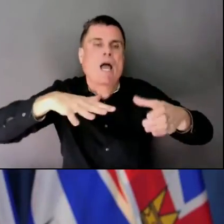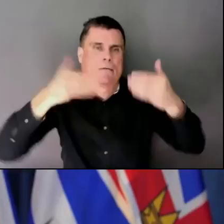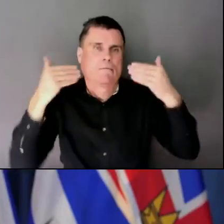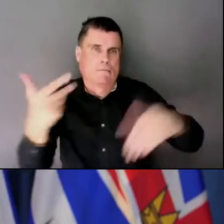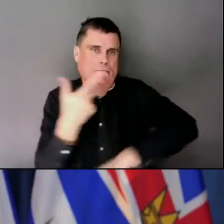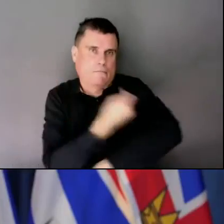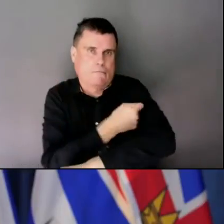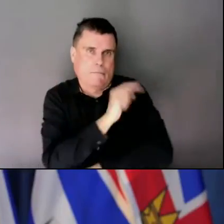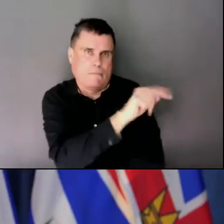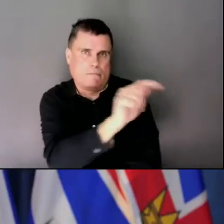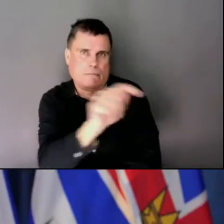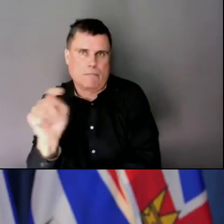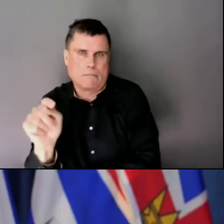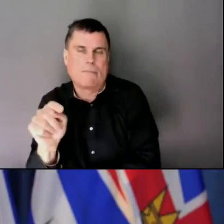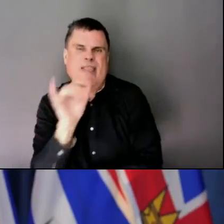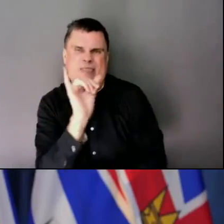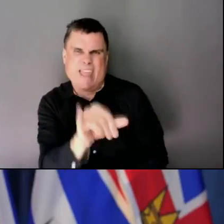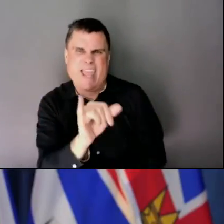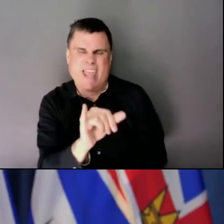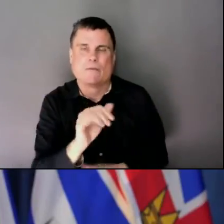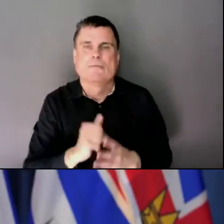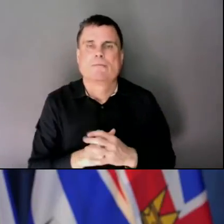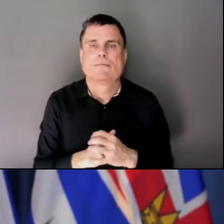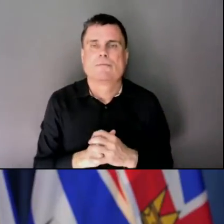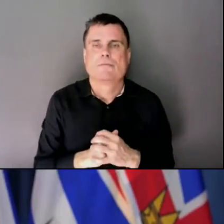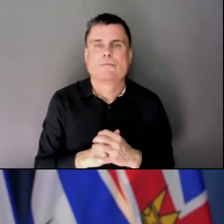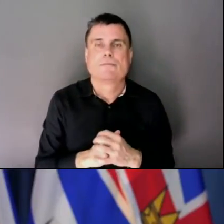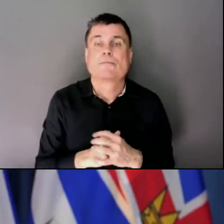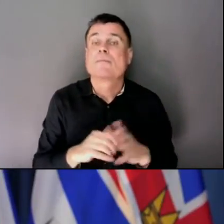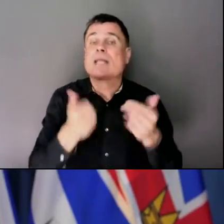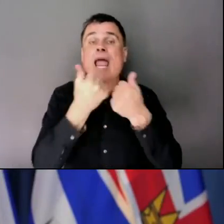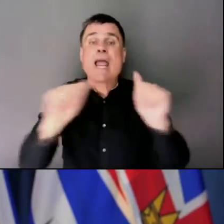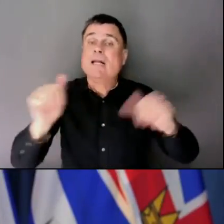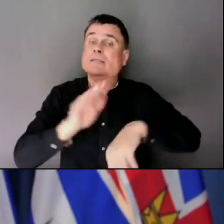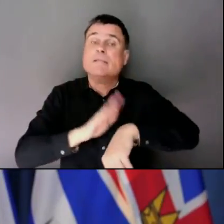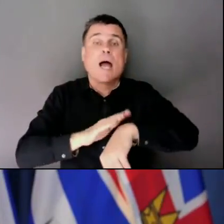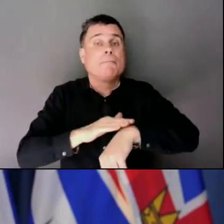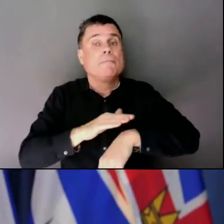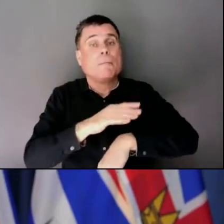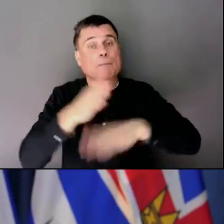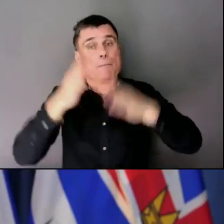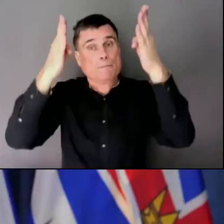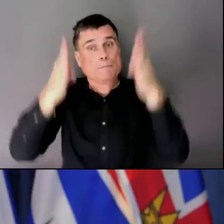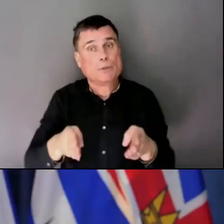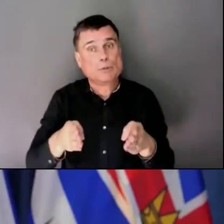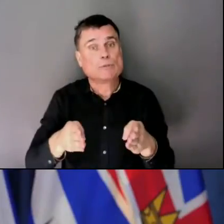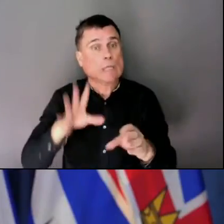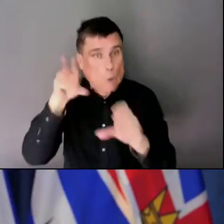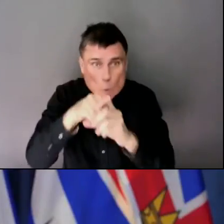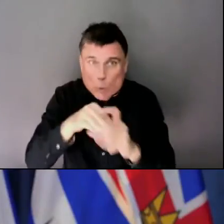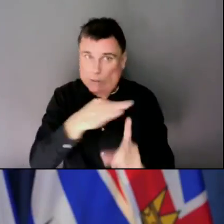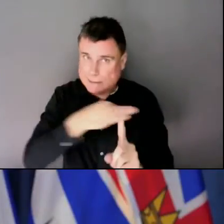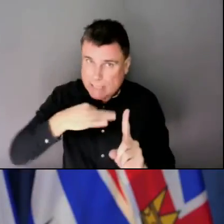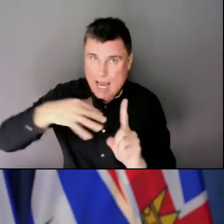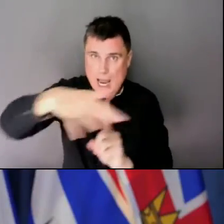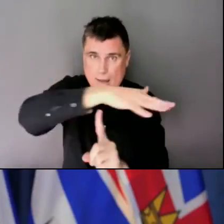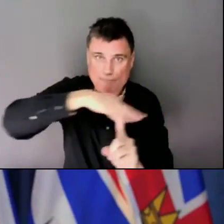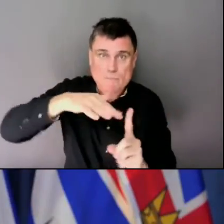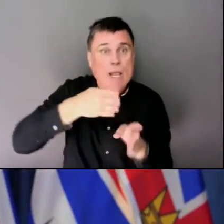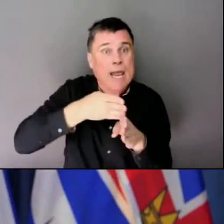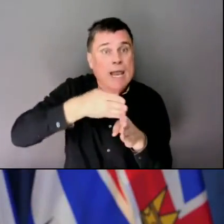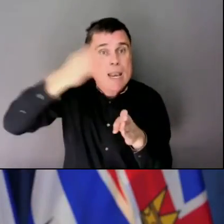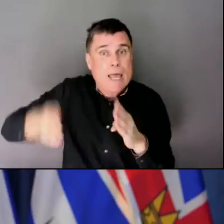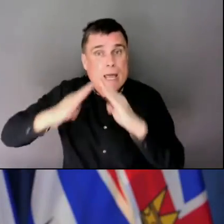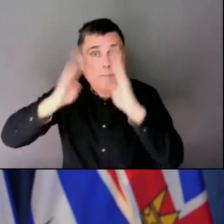that every time someone, including staff, every time someone, including your neighbor, is immunized, it makes you considerably